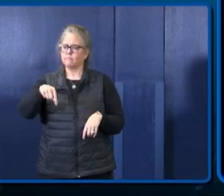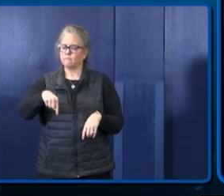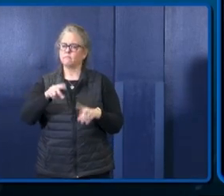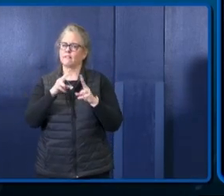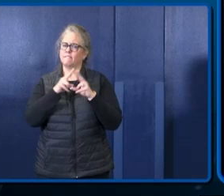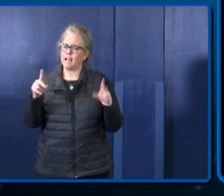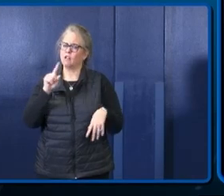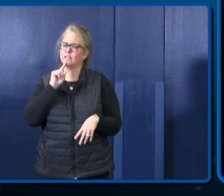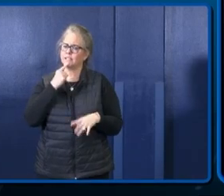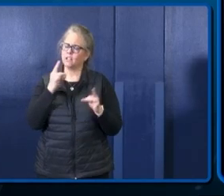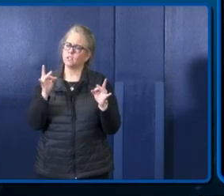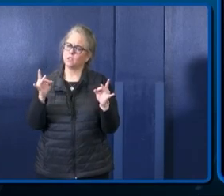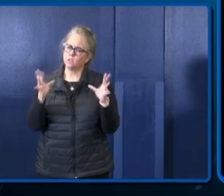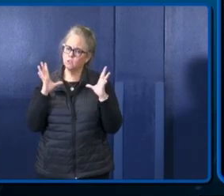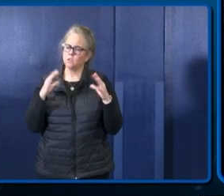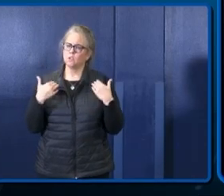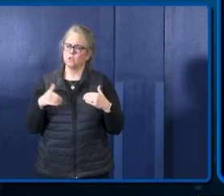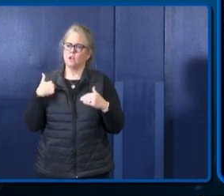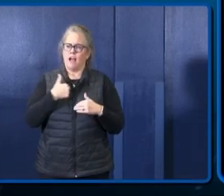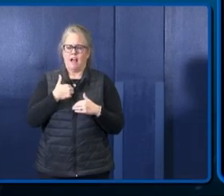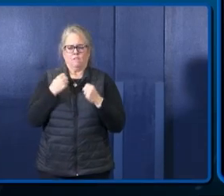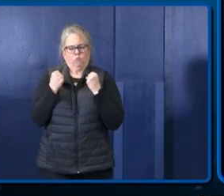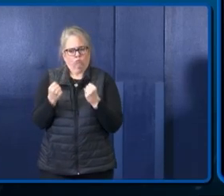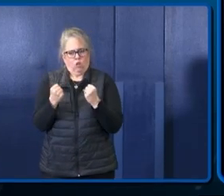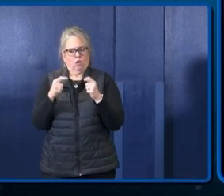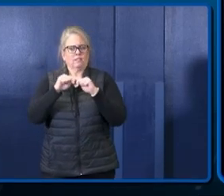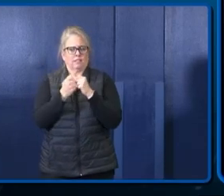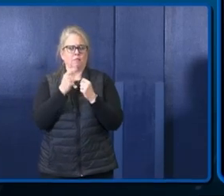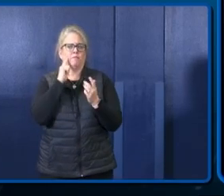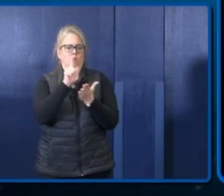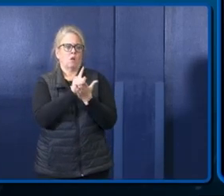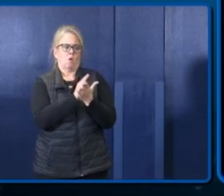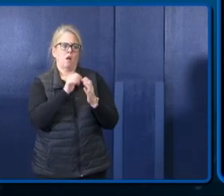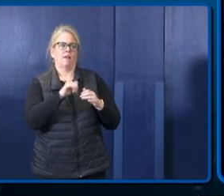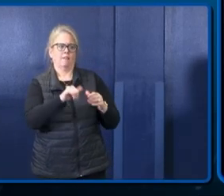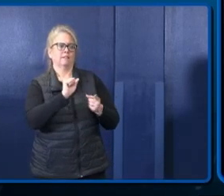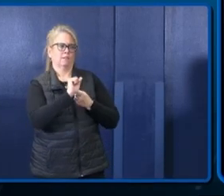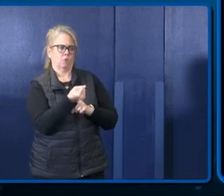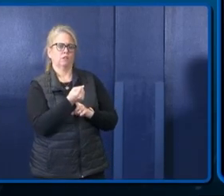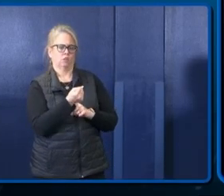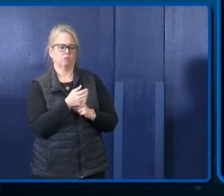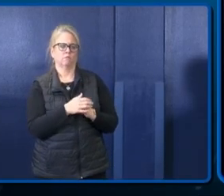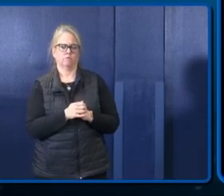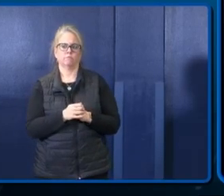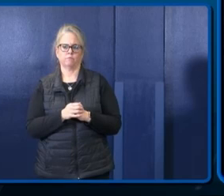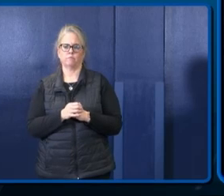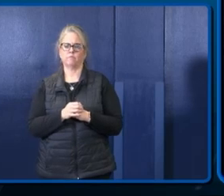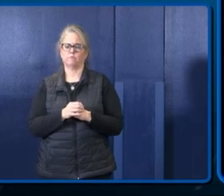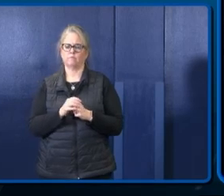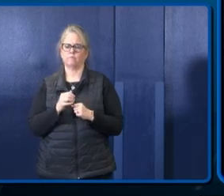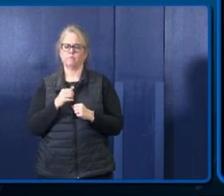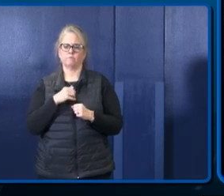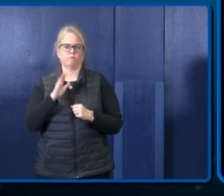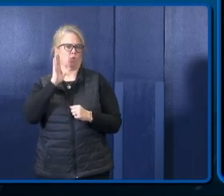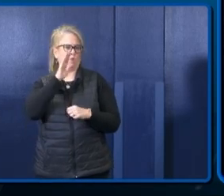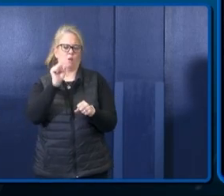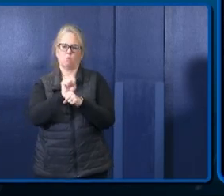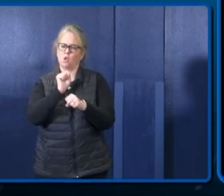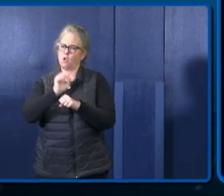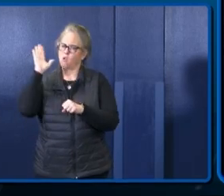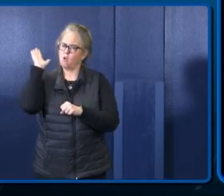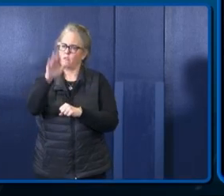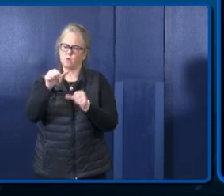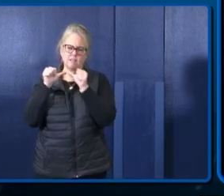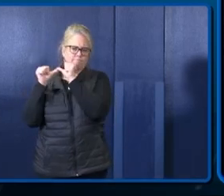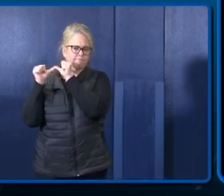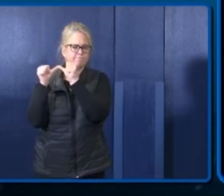team of prosecutors on this case. I will be on this case for the entirety of the case. I've got Reginald Short, who is one of